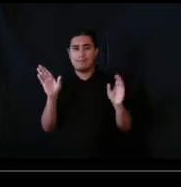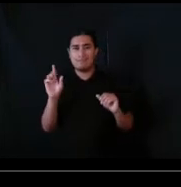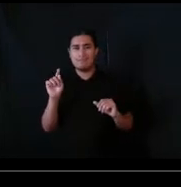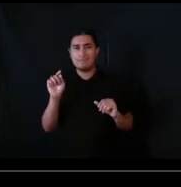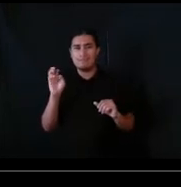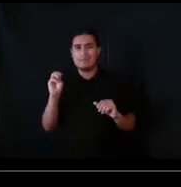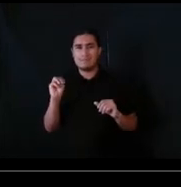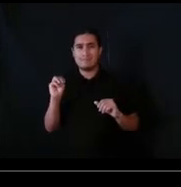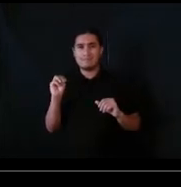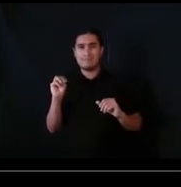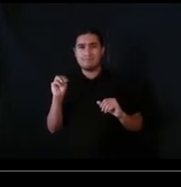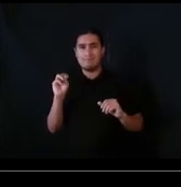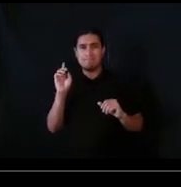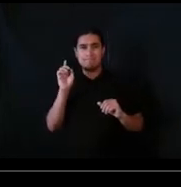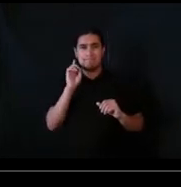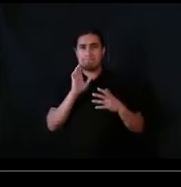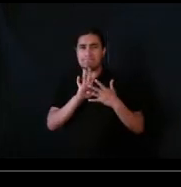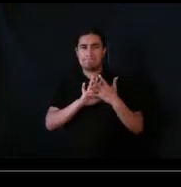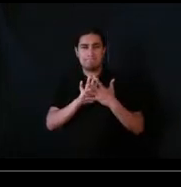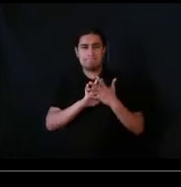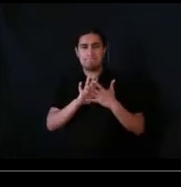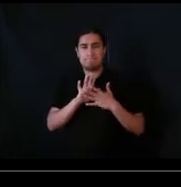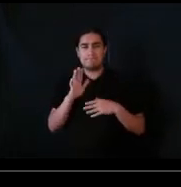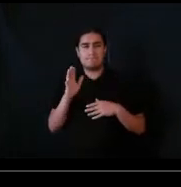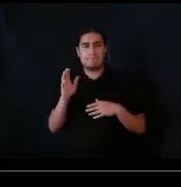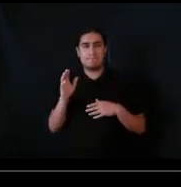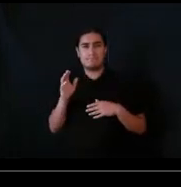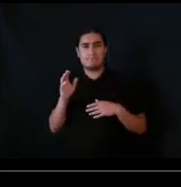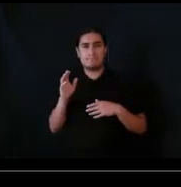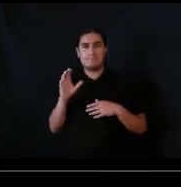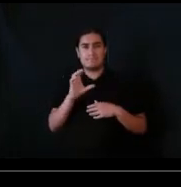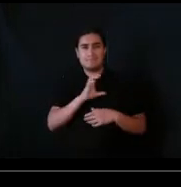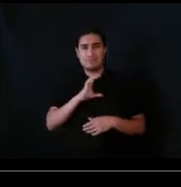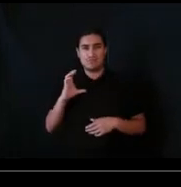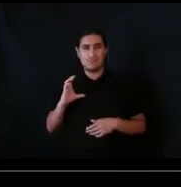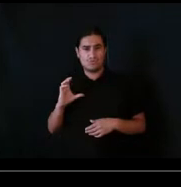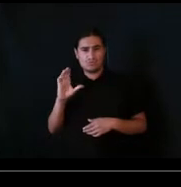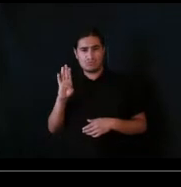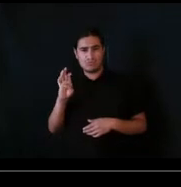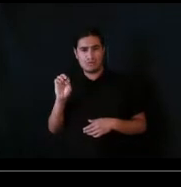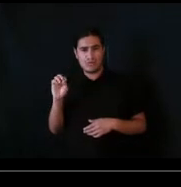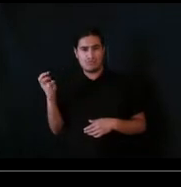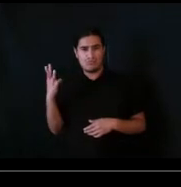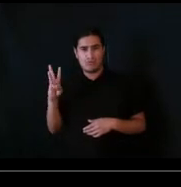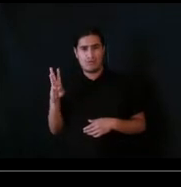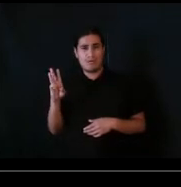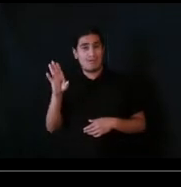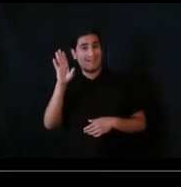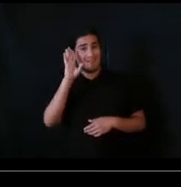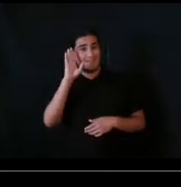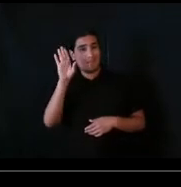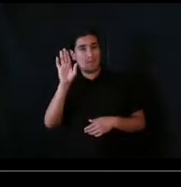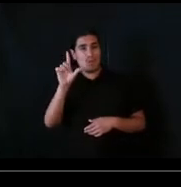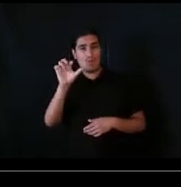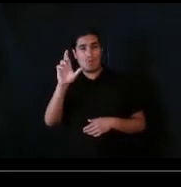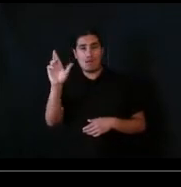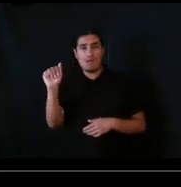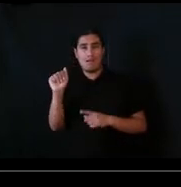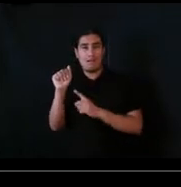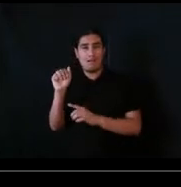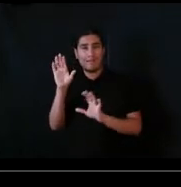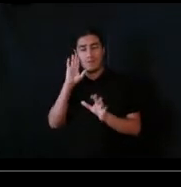patricia wants to roll my vocal chords commissioner bradshaw yes hi hi laura thank you and